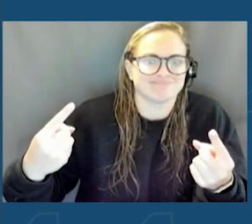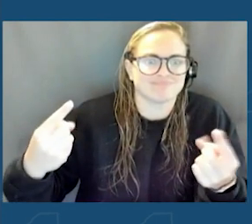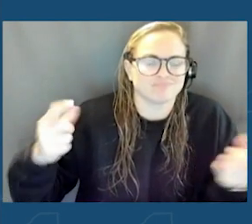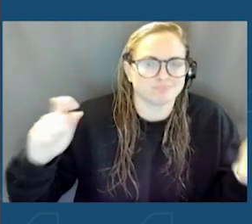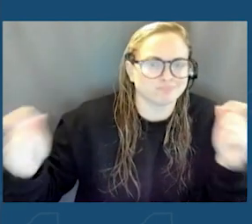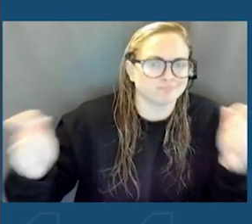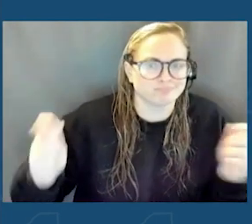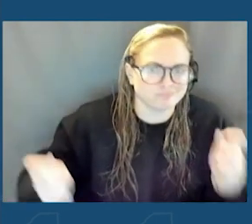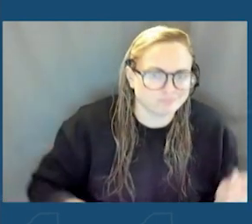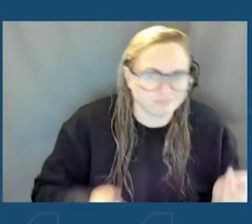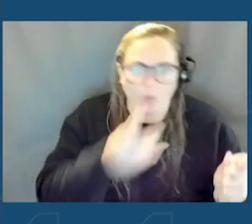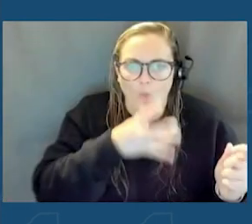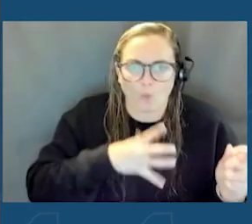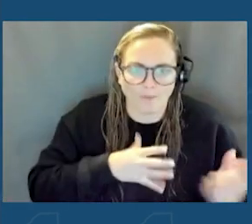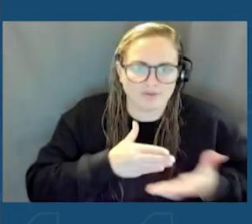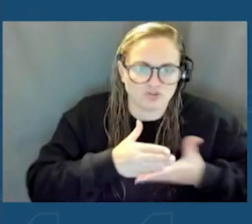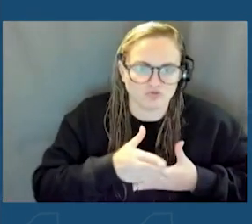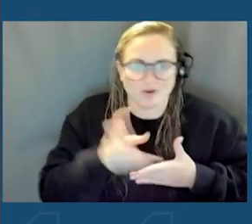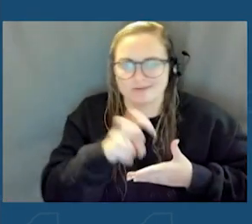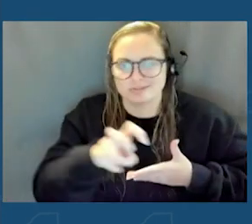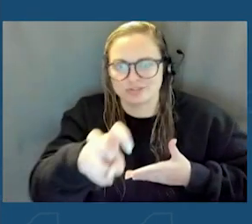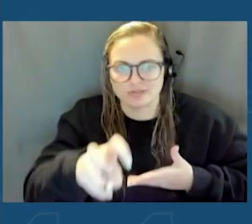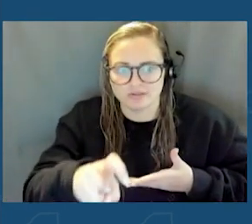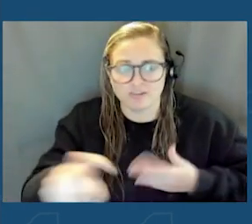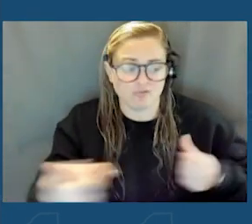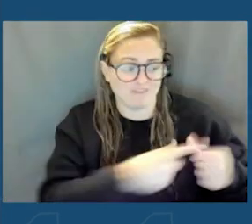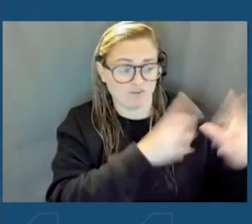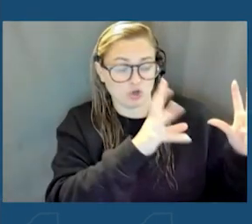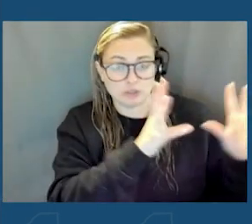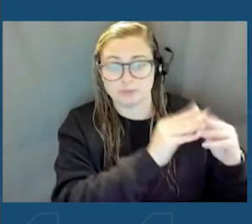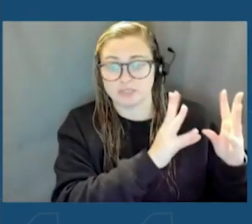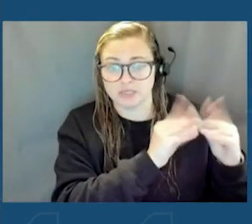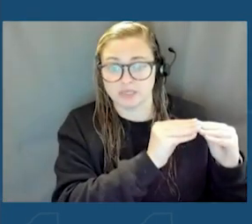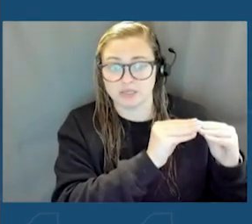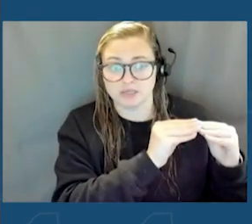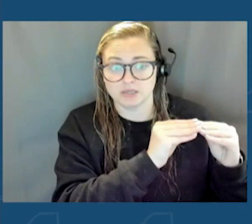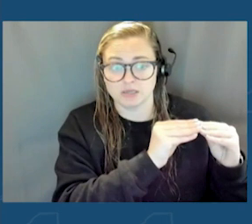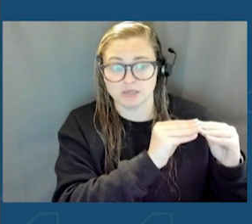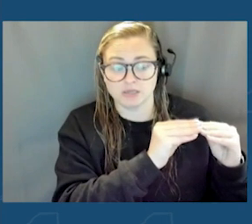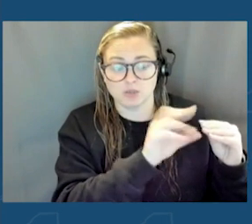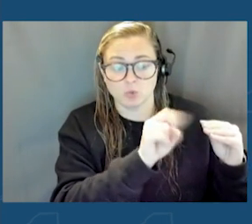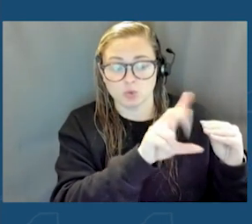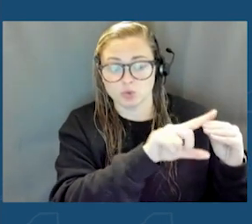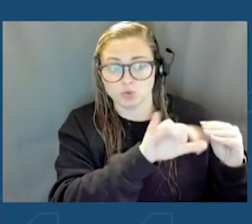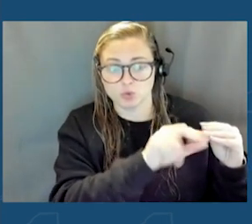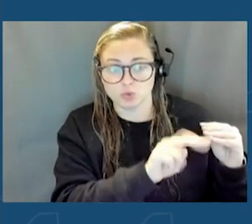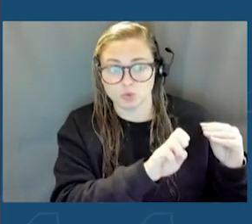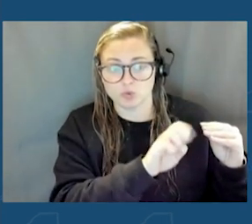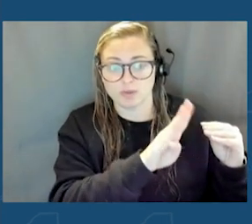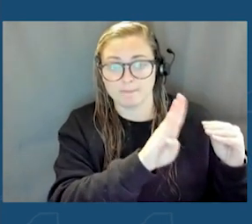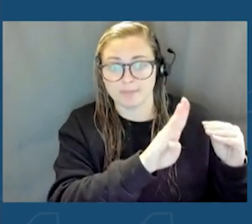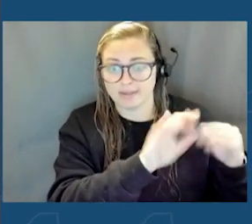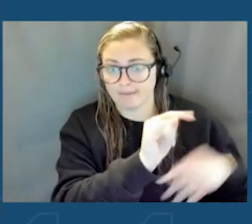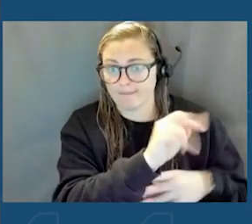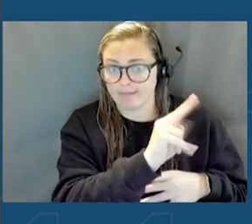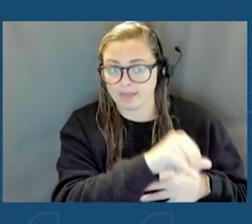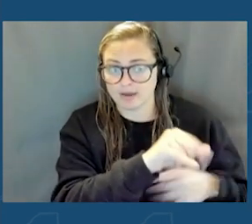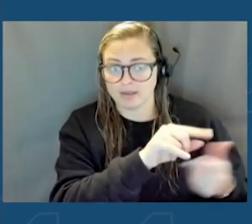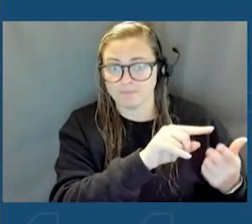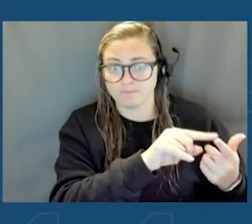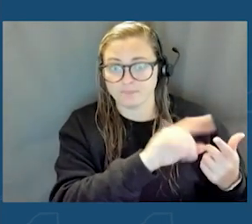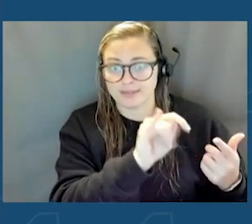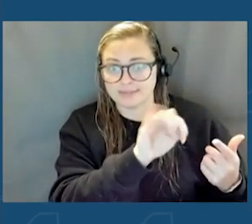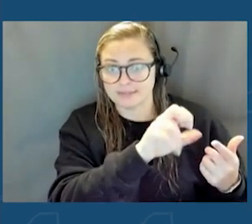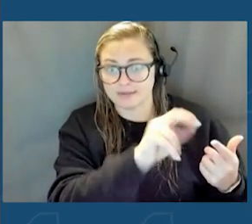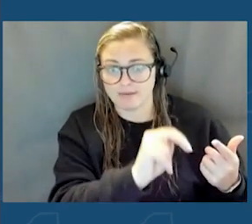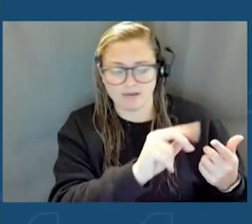toward women's rights. From that first meeting with Susan B. Anthony in Elizabeth Cady Stanton, who challenged the